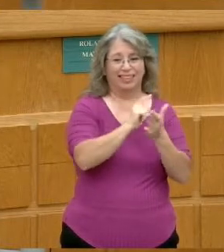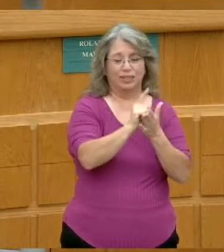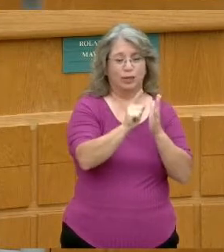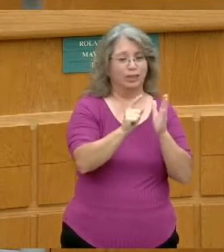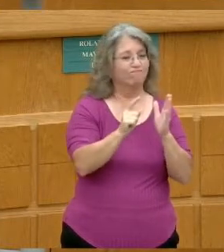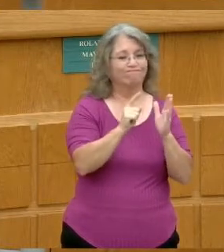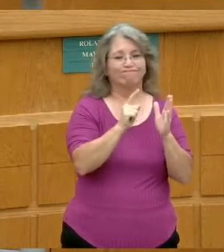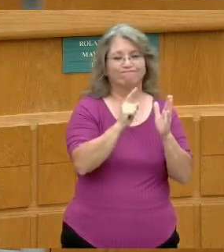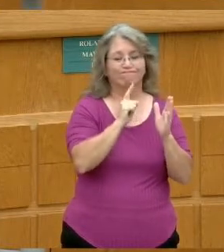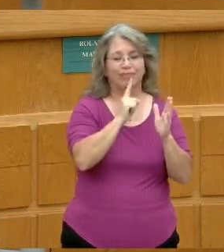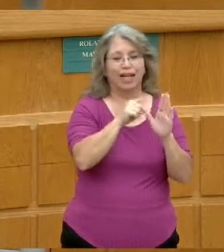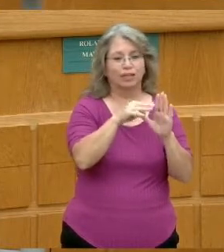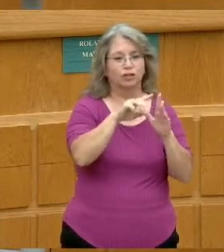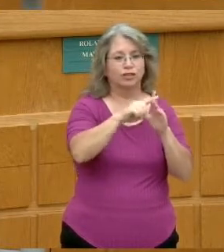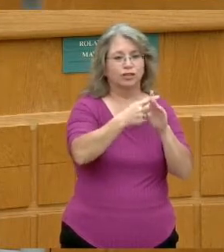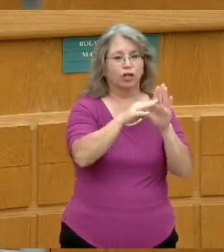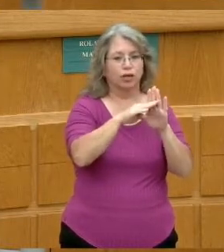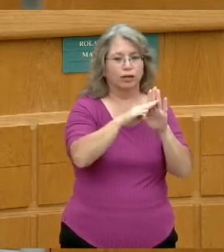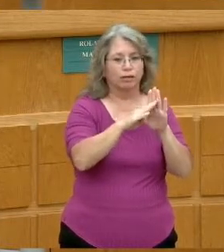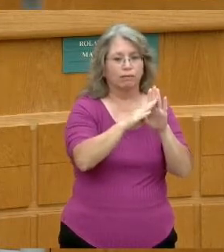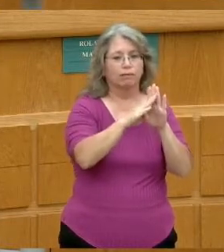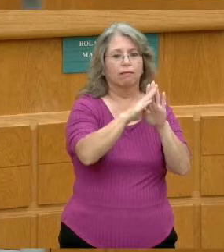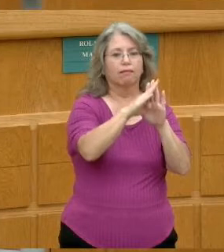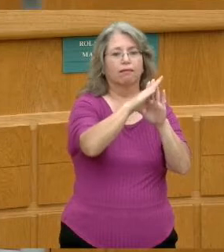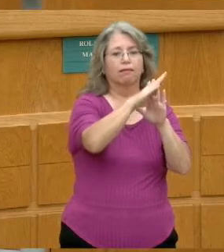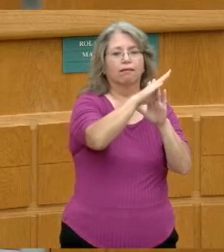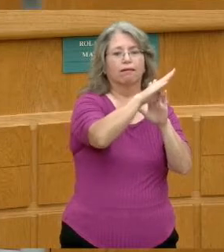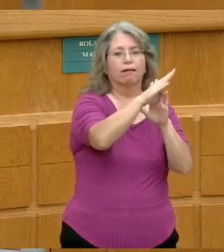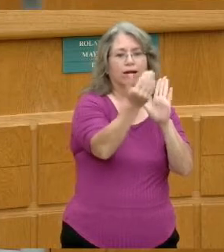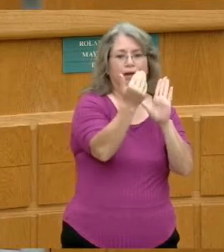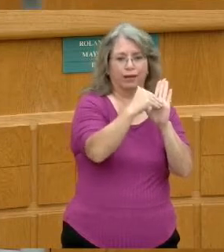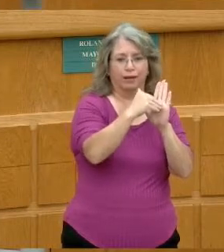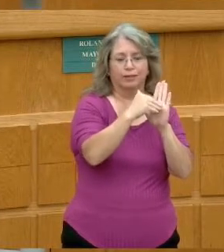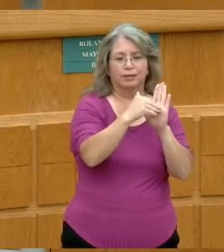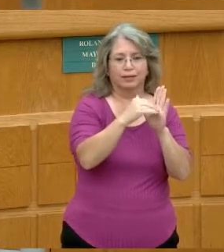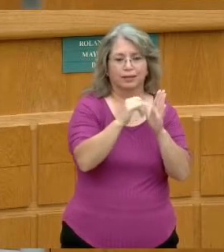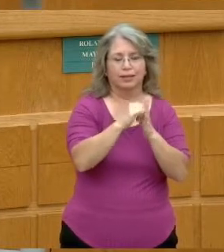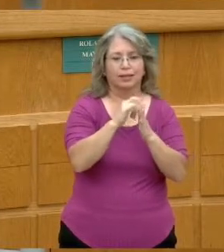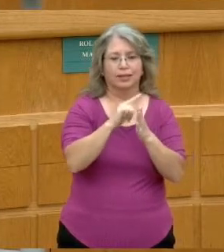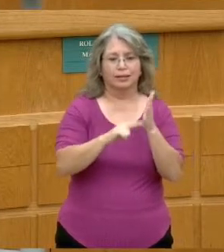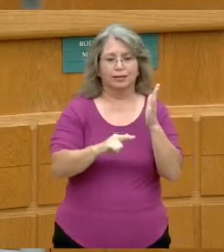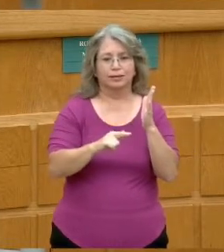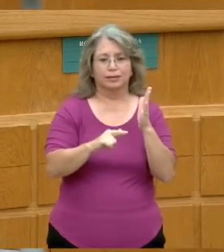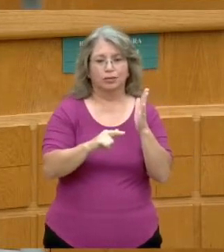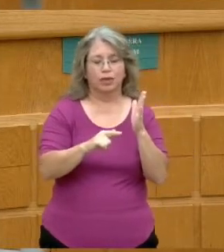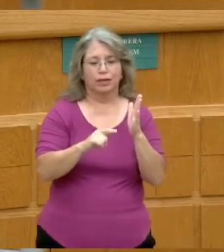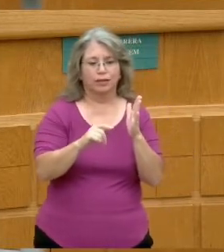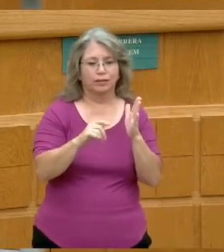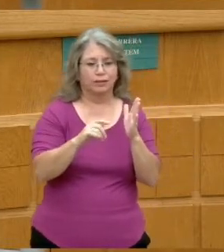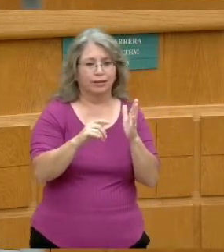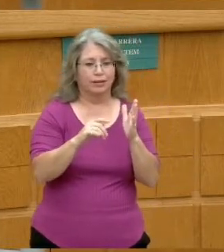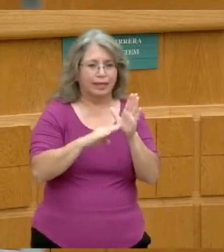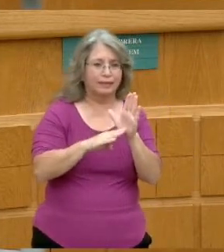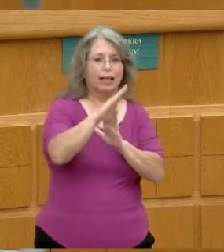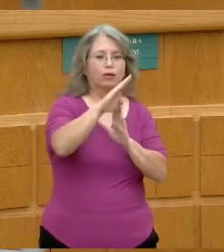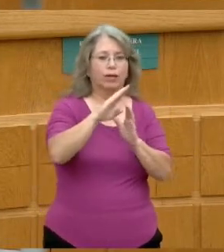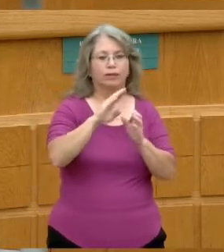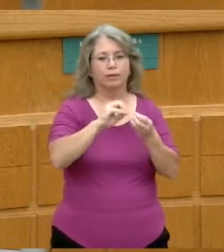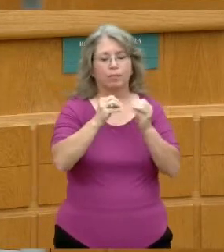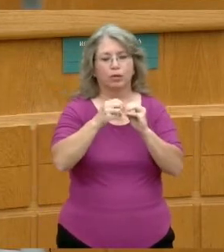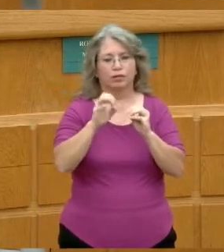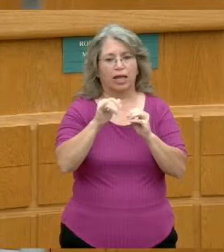actually starting to turn back up again. So that's what an accelerating amount of cases looks like.